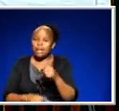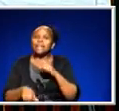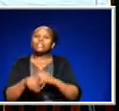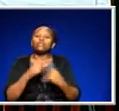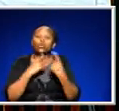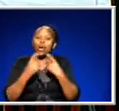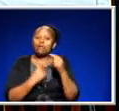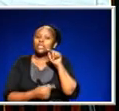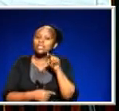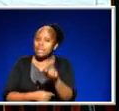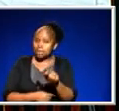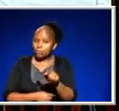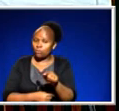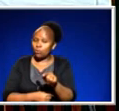well,